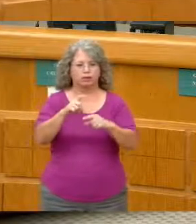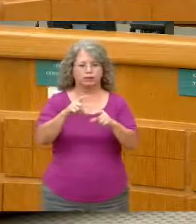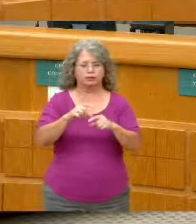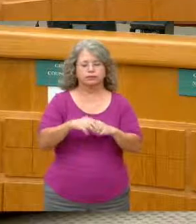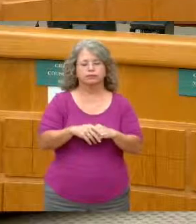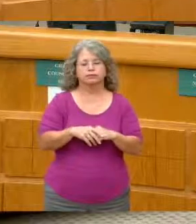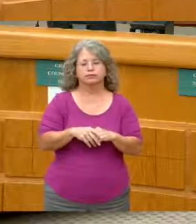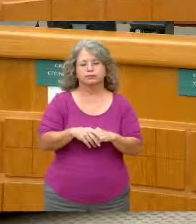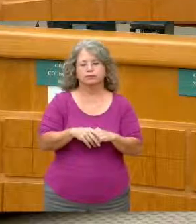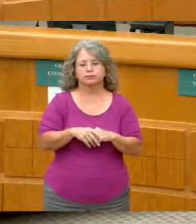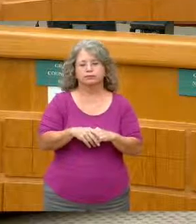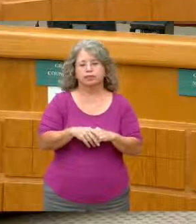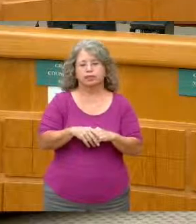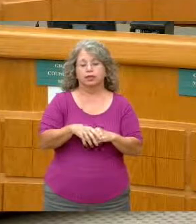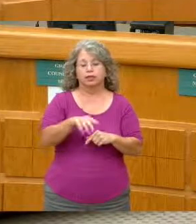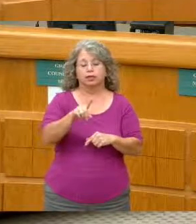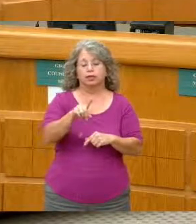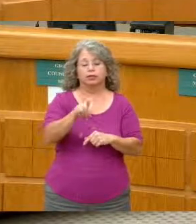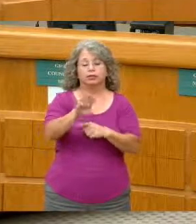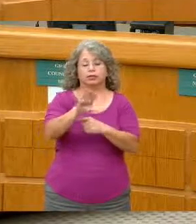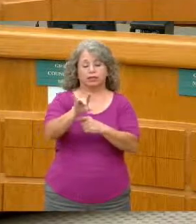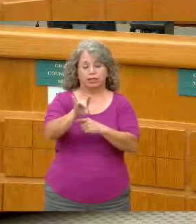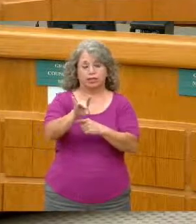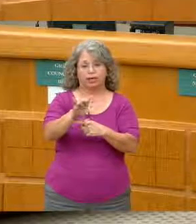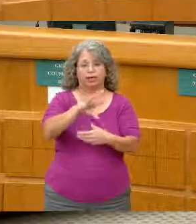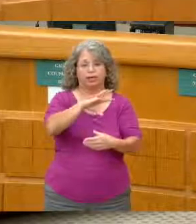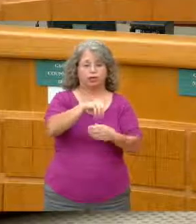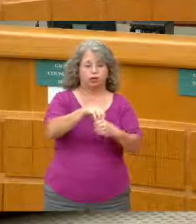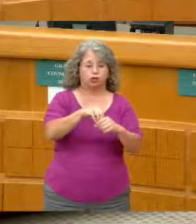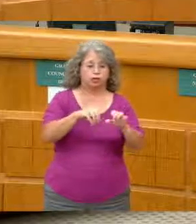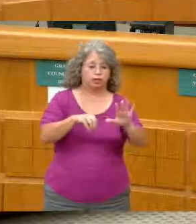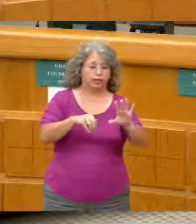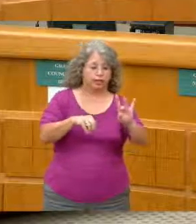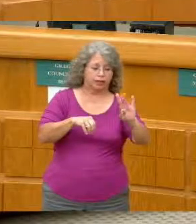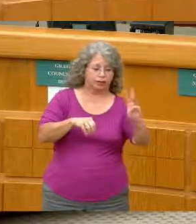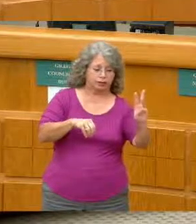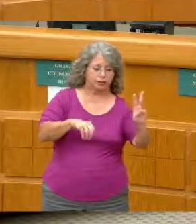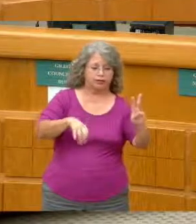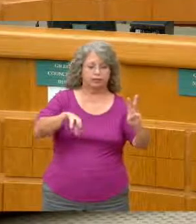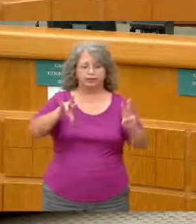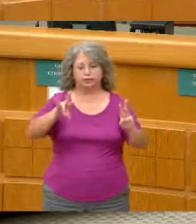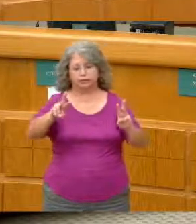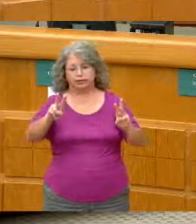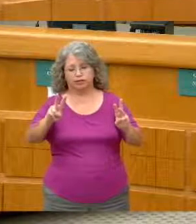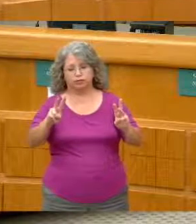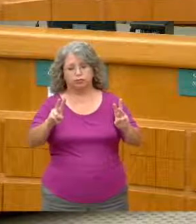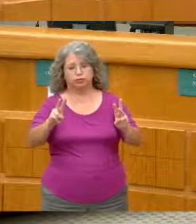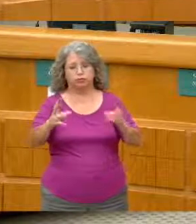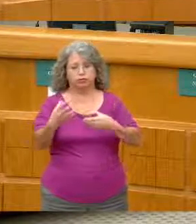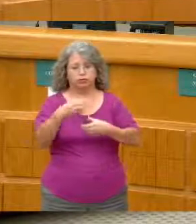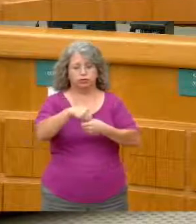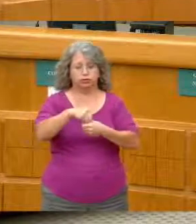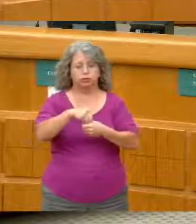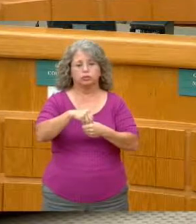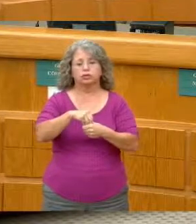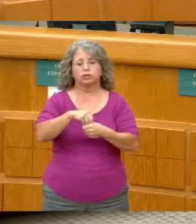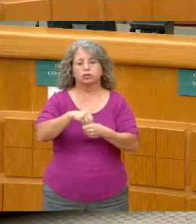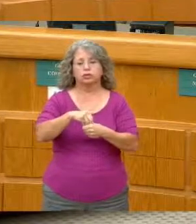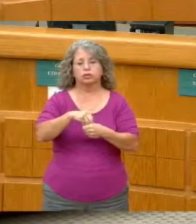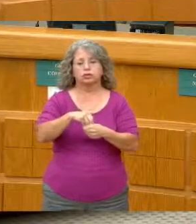the main slide. So the 158 includes that 86 and 72.